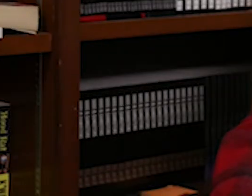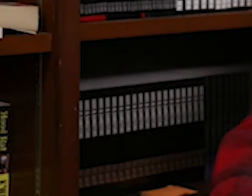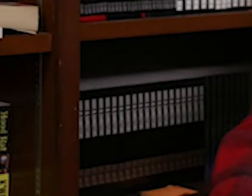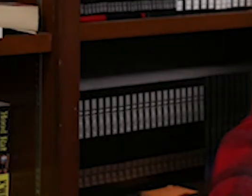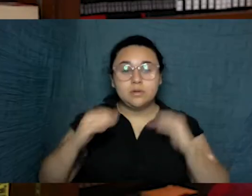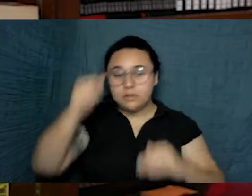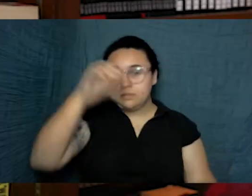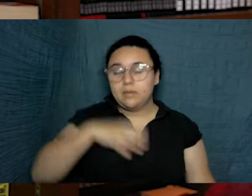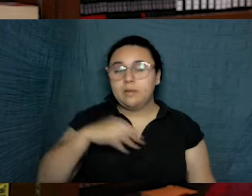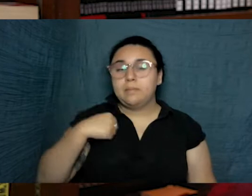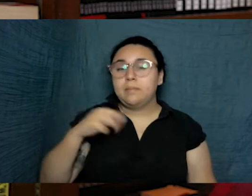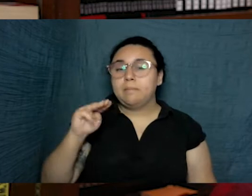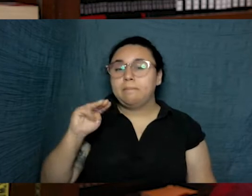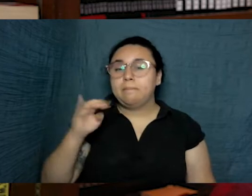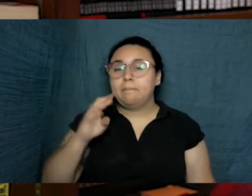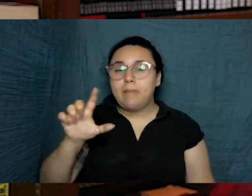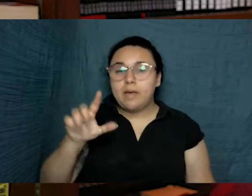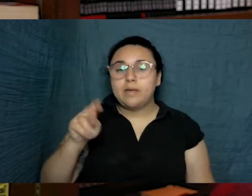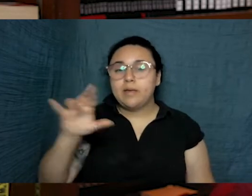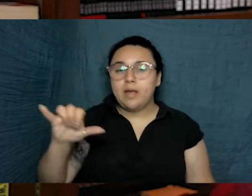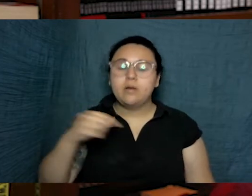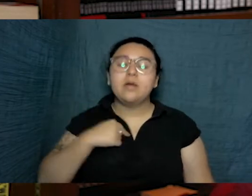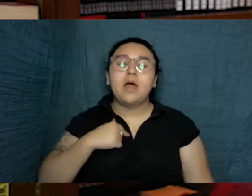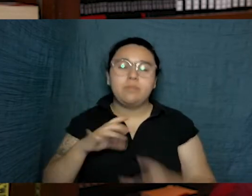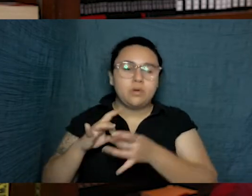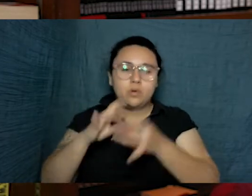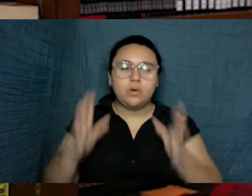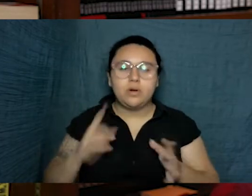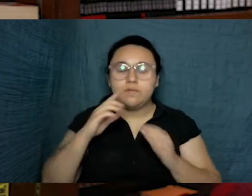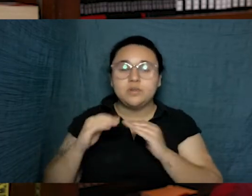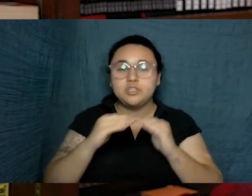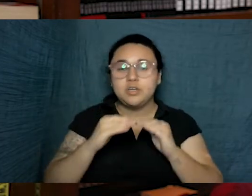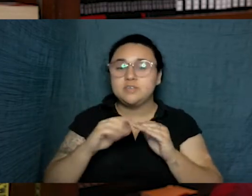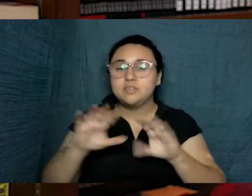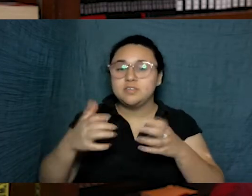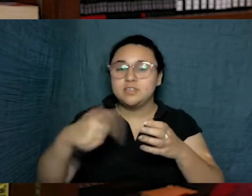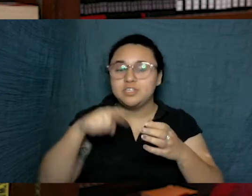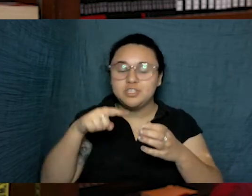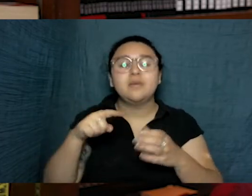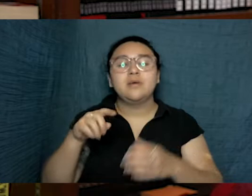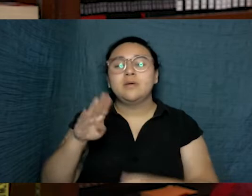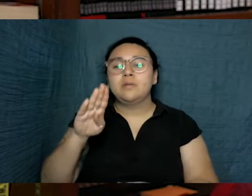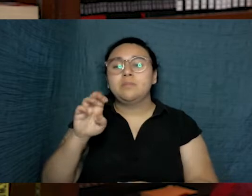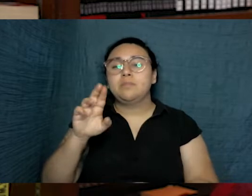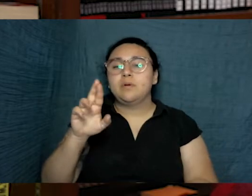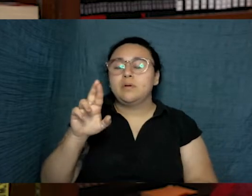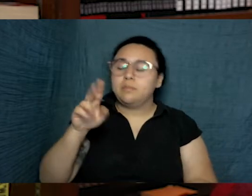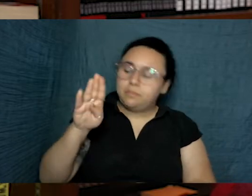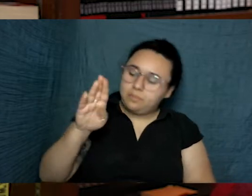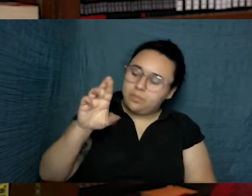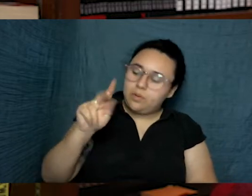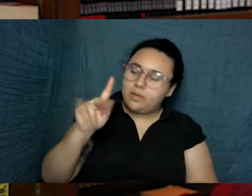My name is Michael Carey, and I'm the coordinator of justice initiatives at Brooklyn Public Library, and I'd like to tell you a little about the work that we do.